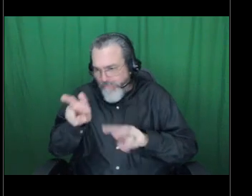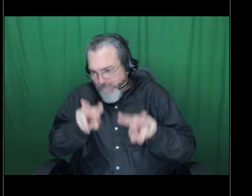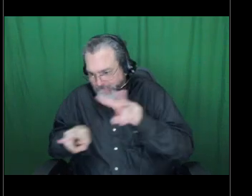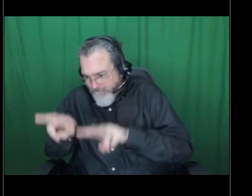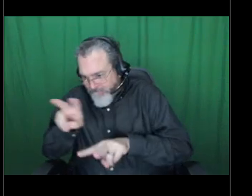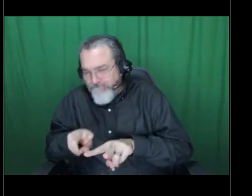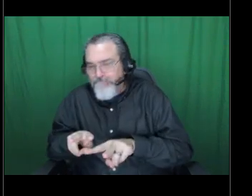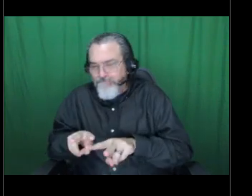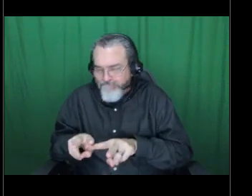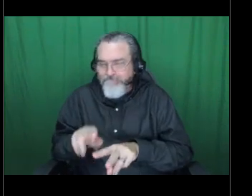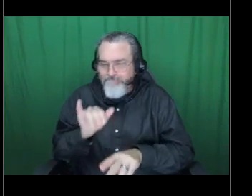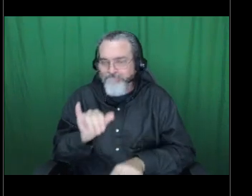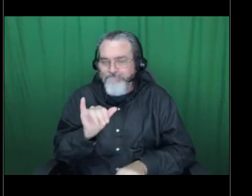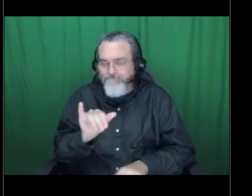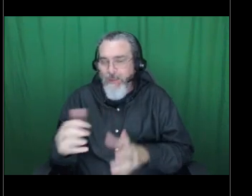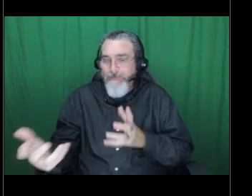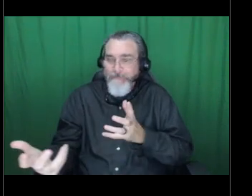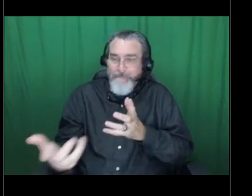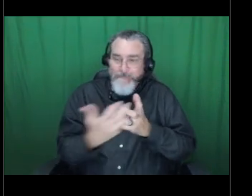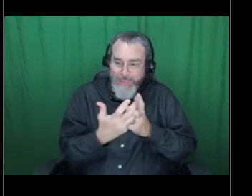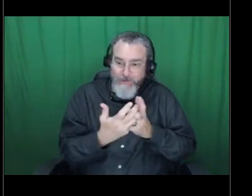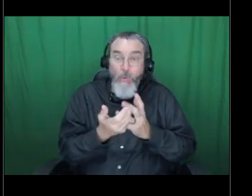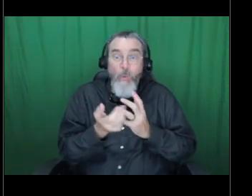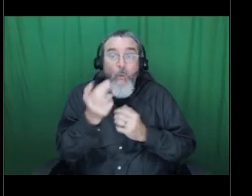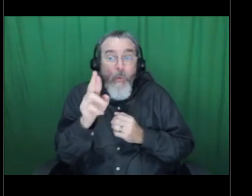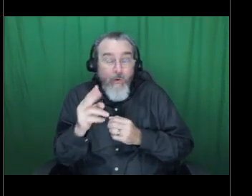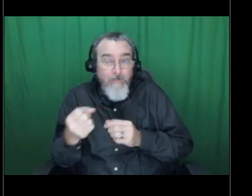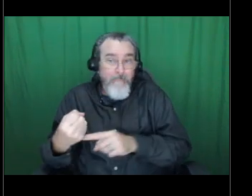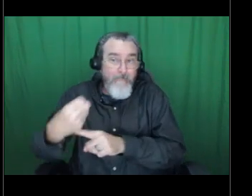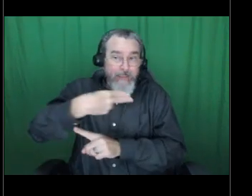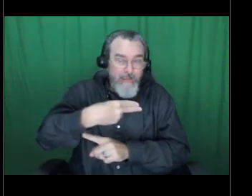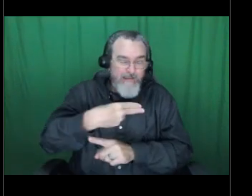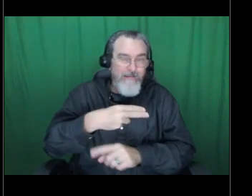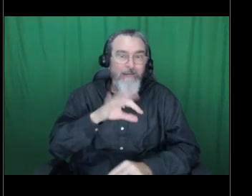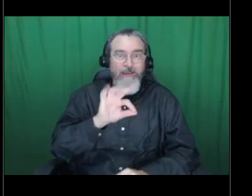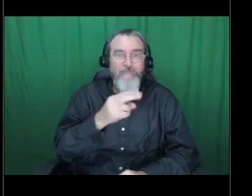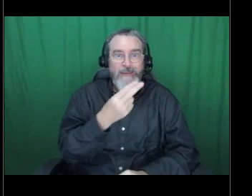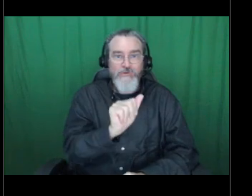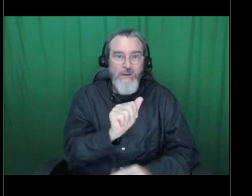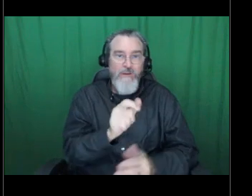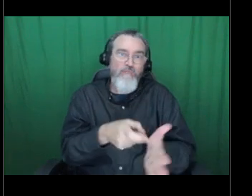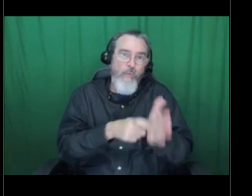building construction requirements in the FHA.